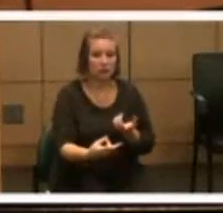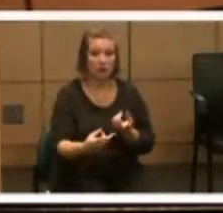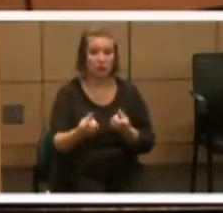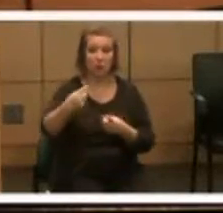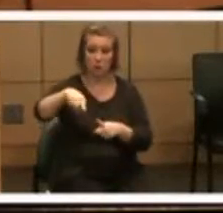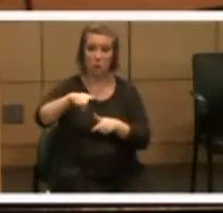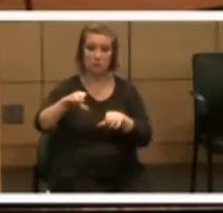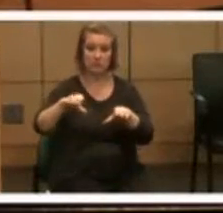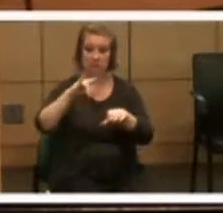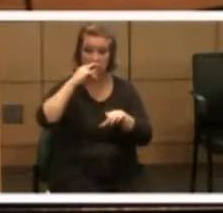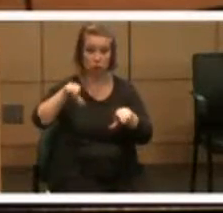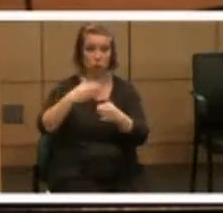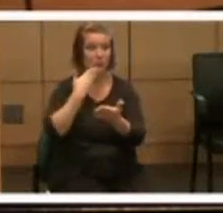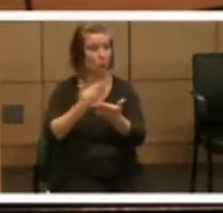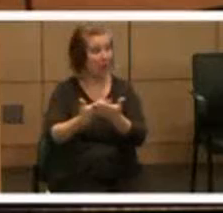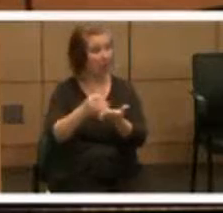well.